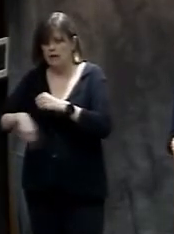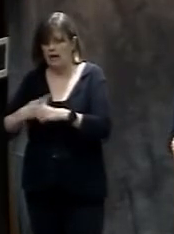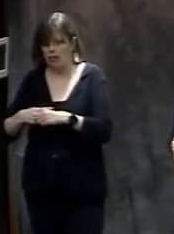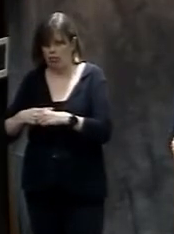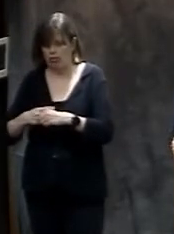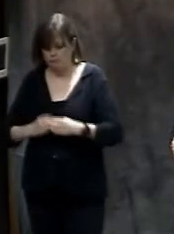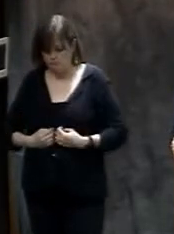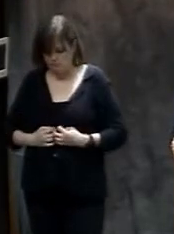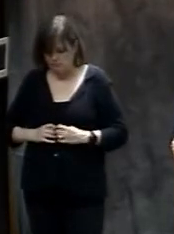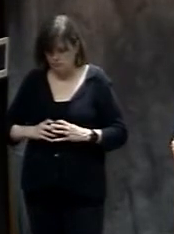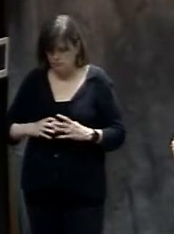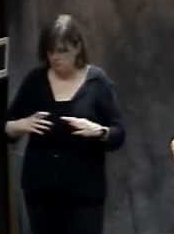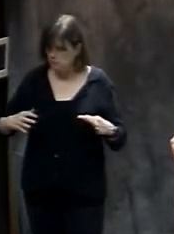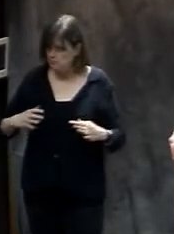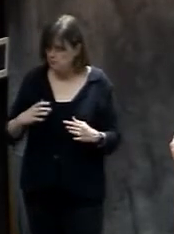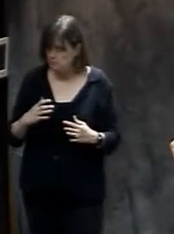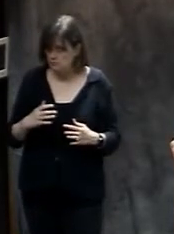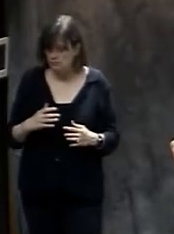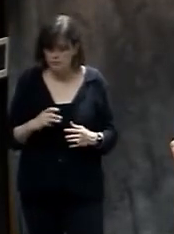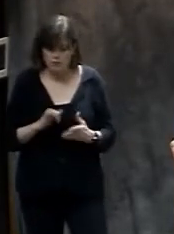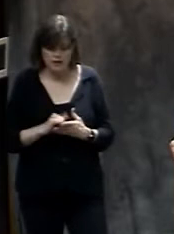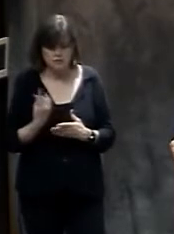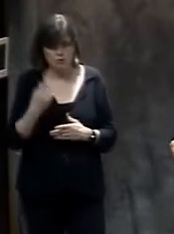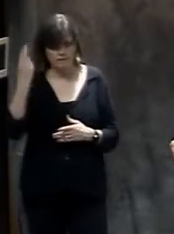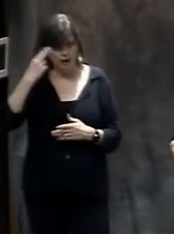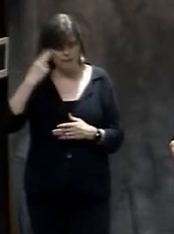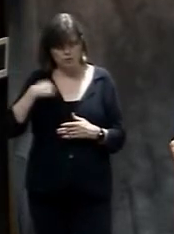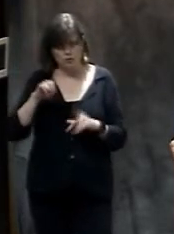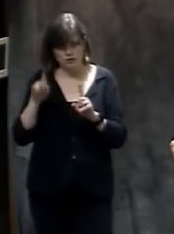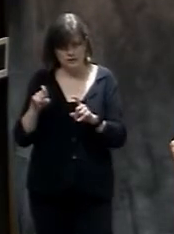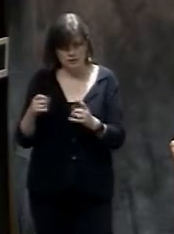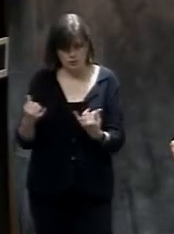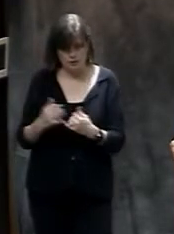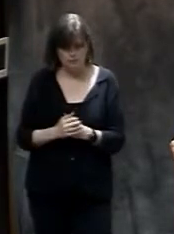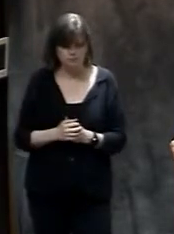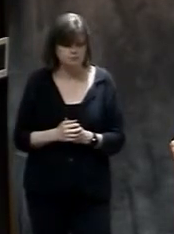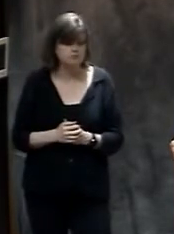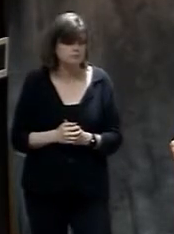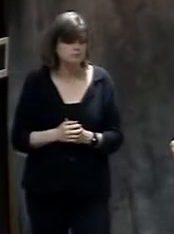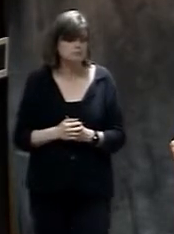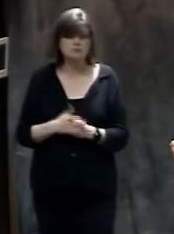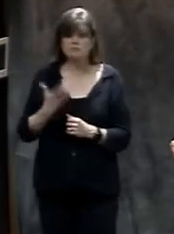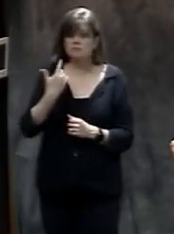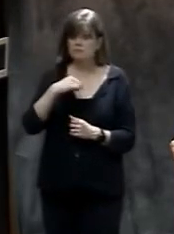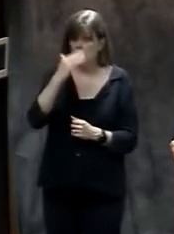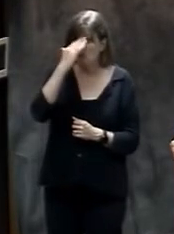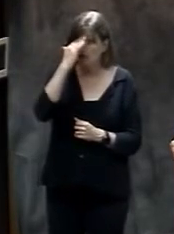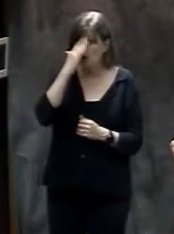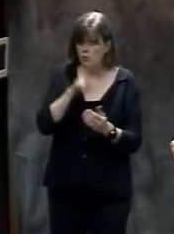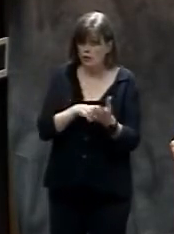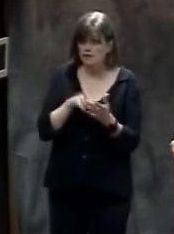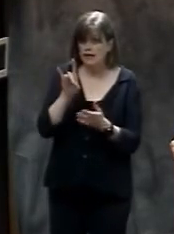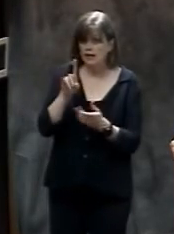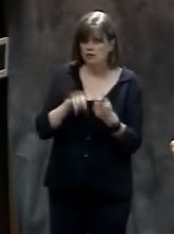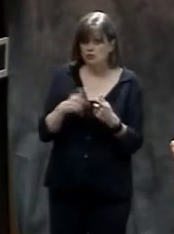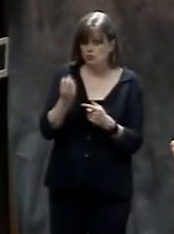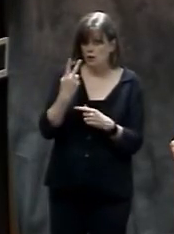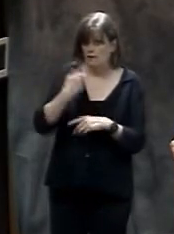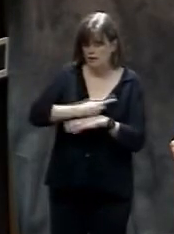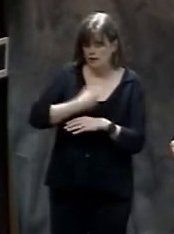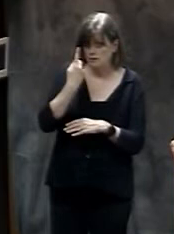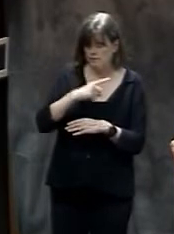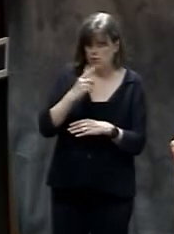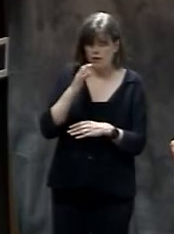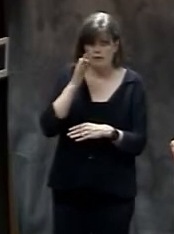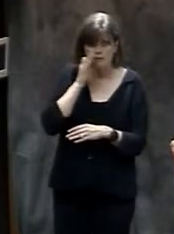This is one of the hypotheses that we're actually testing at this moment. We know that it takes 8 to 12 days for the mosquito to have